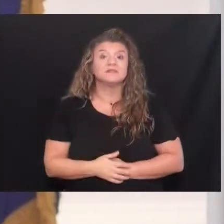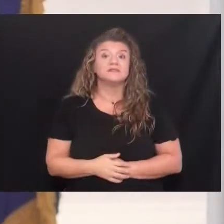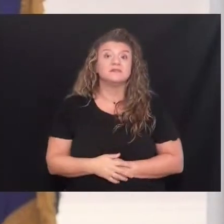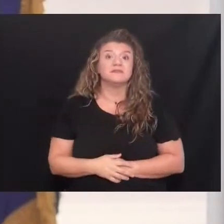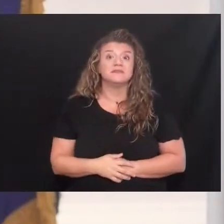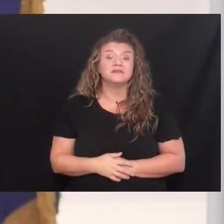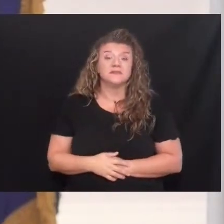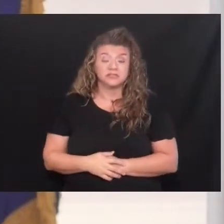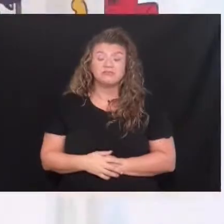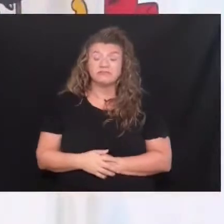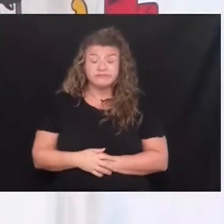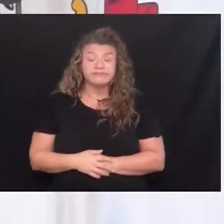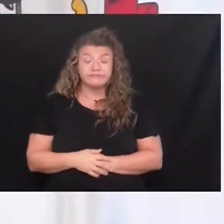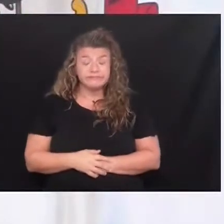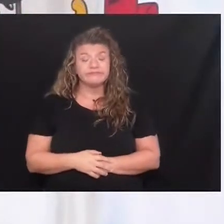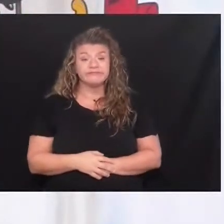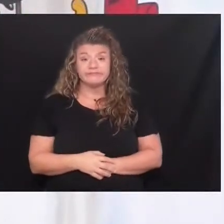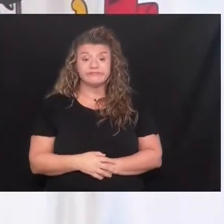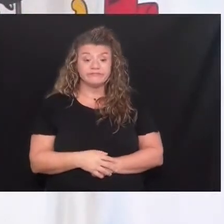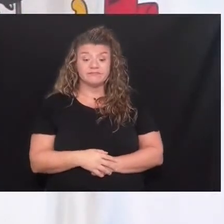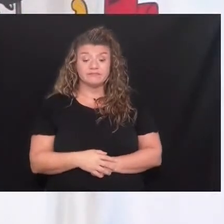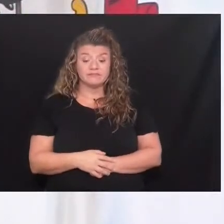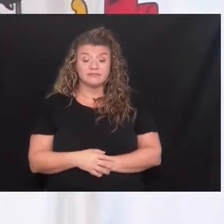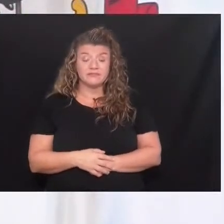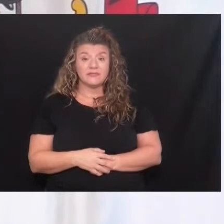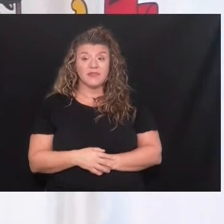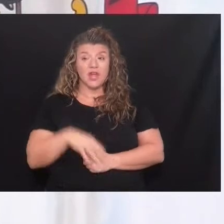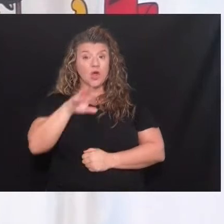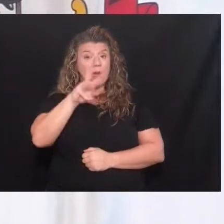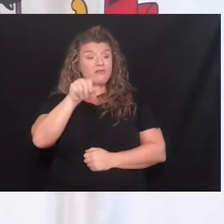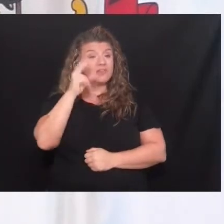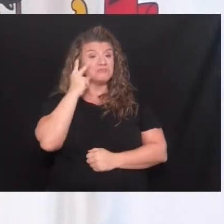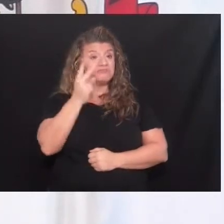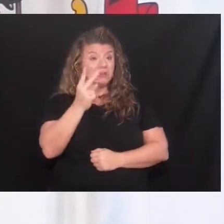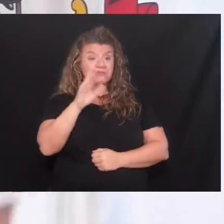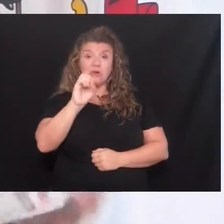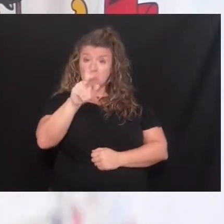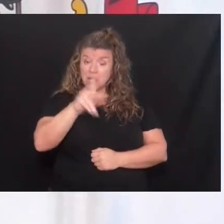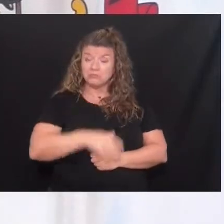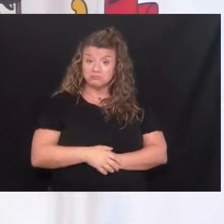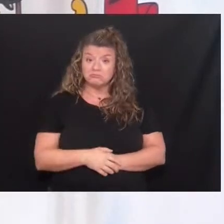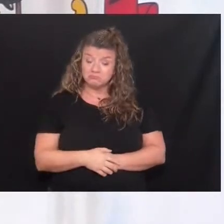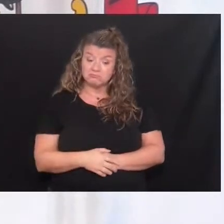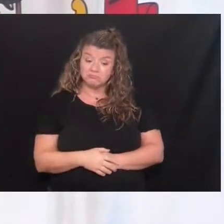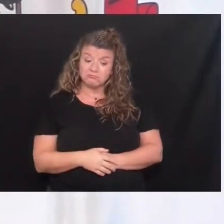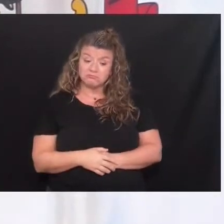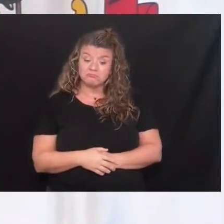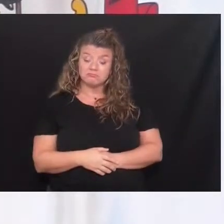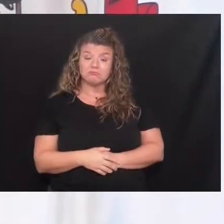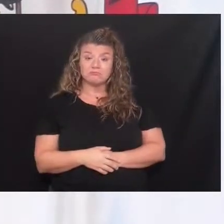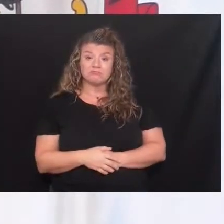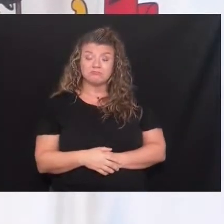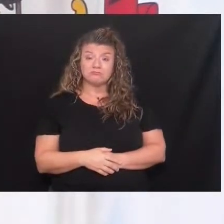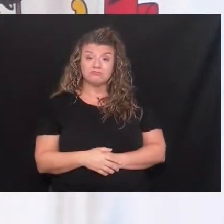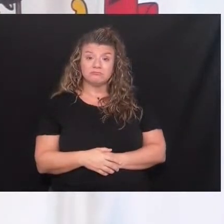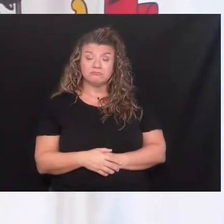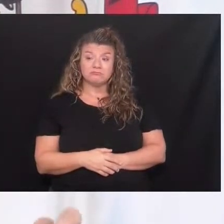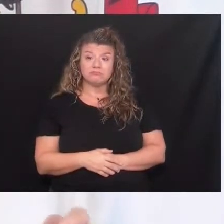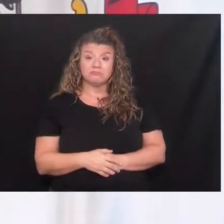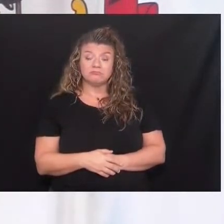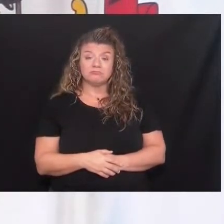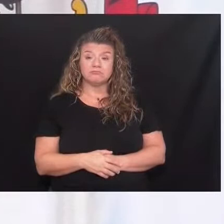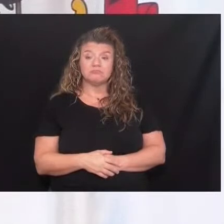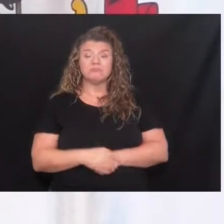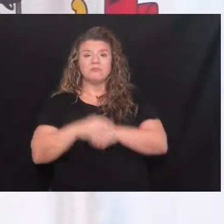Absolutely, absolutely. You're hanging in there, West Virginia. You're hanging in there pretty good.